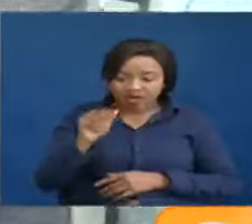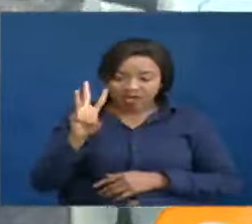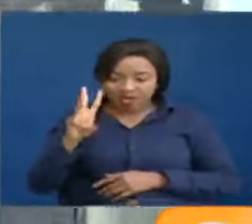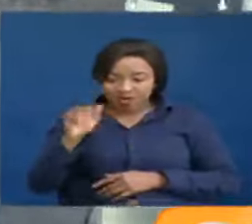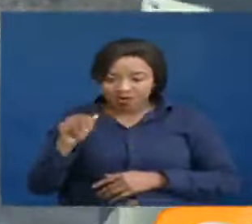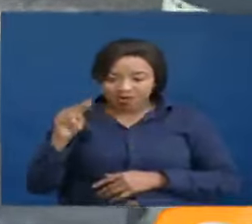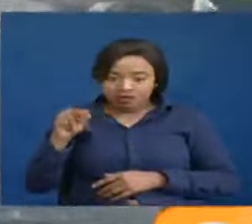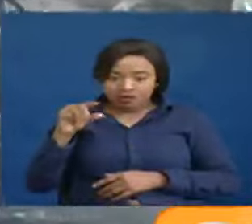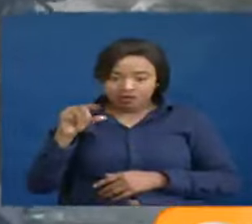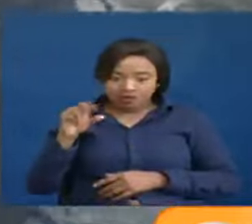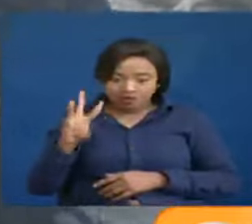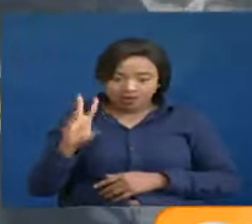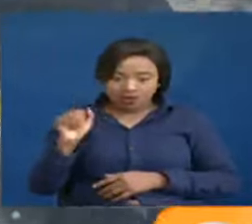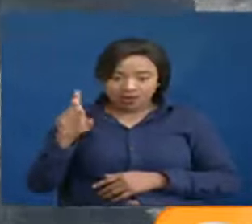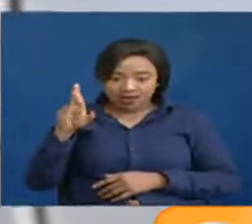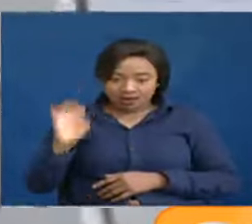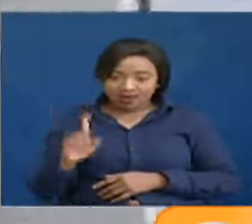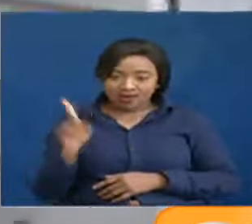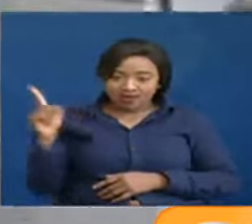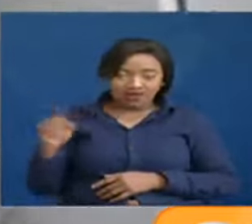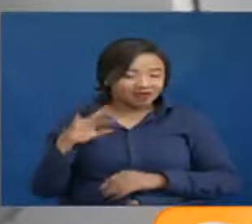its deteriorated surface daily.